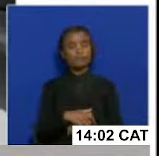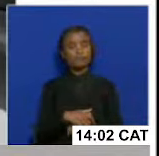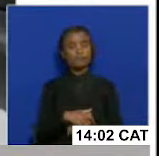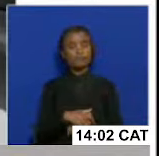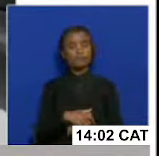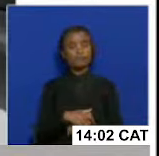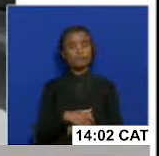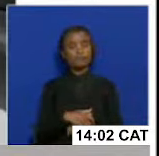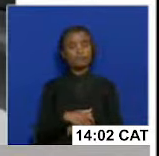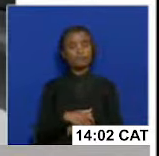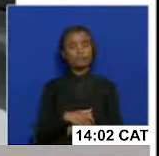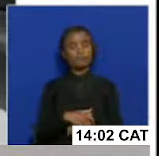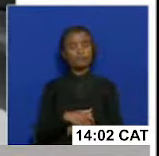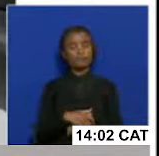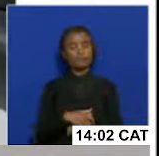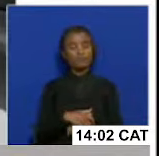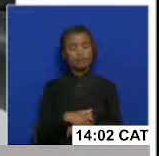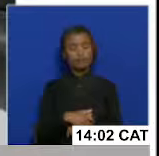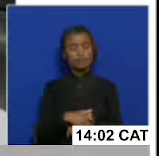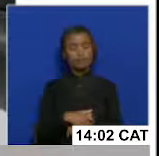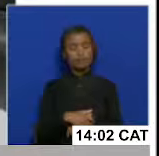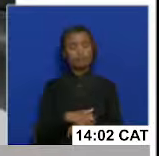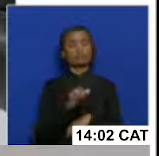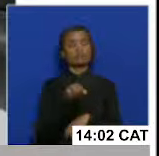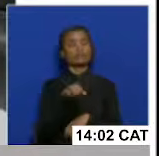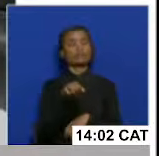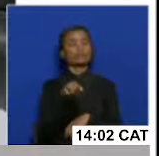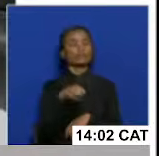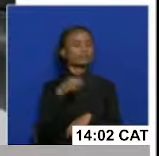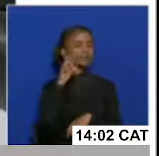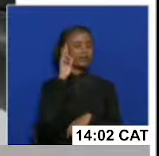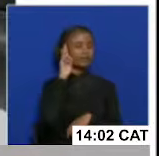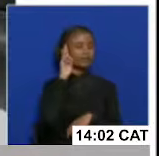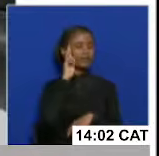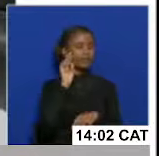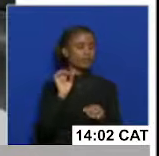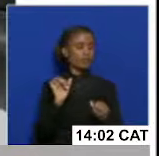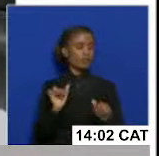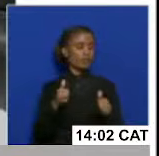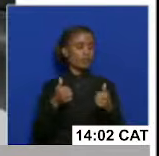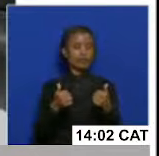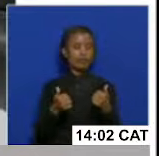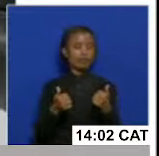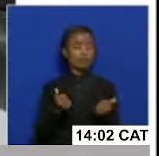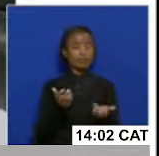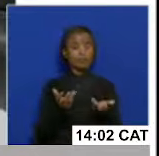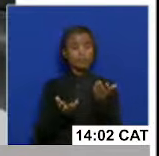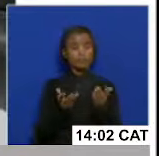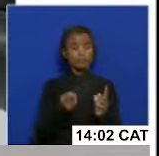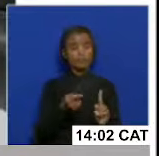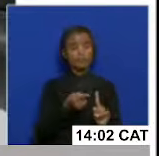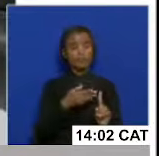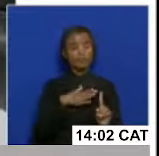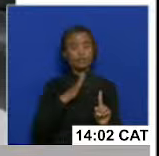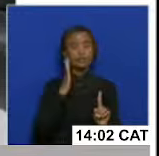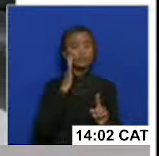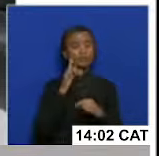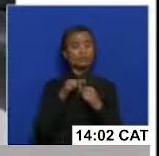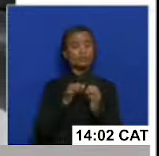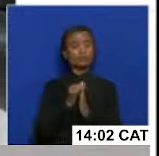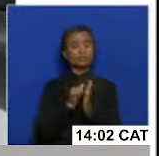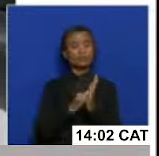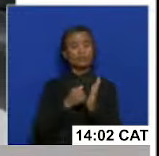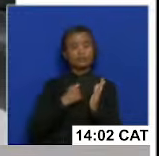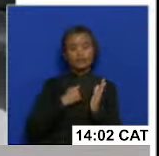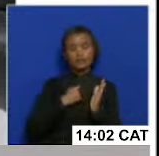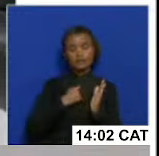Okay, I can't recall well, but maybe he wanted to know about my statement. When am I